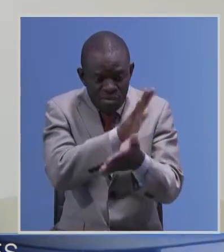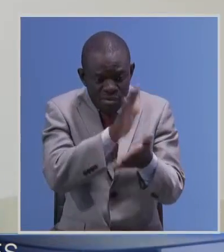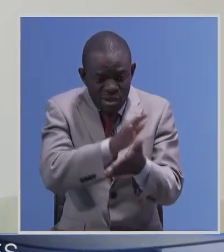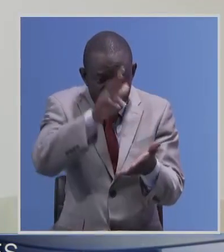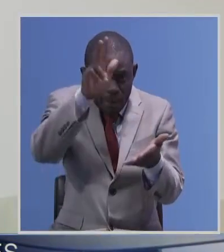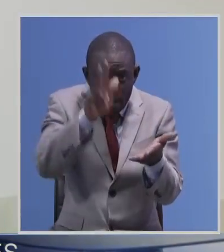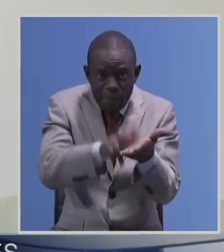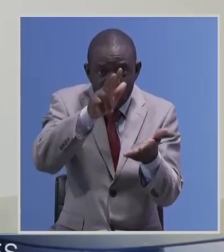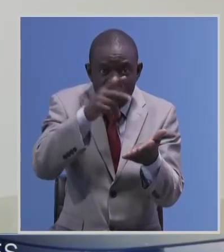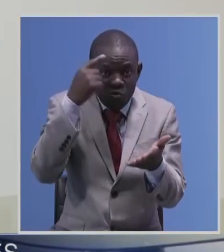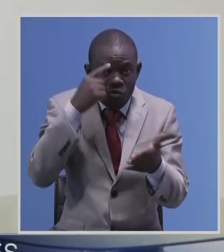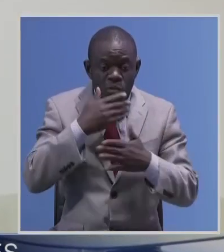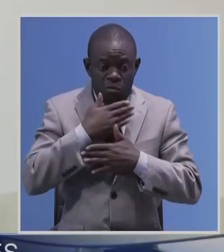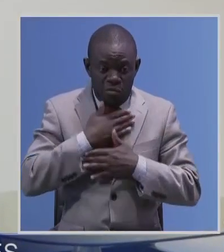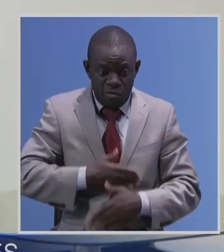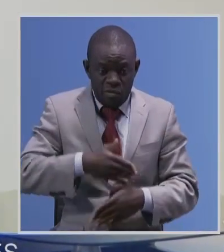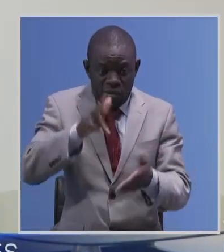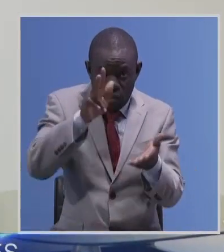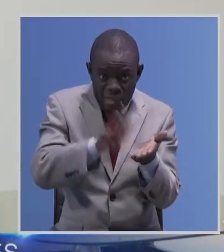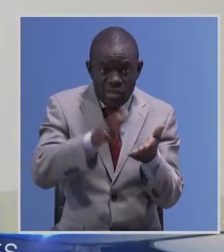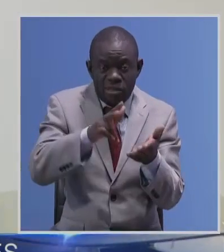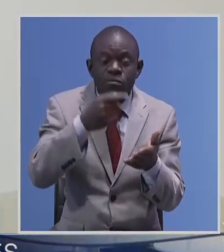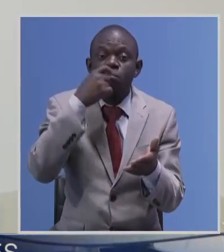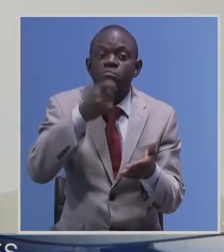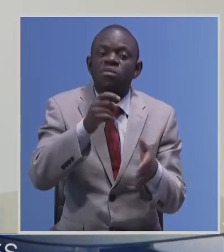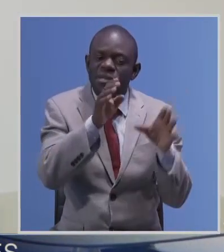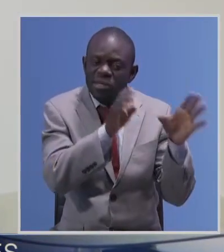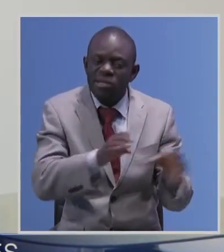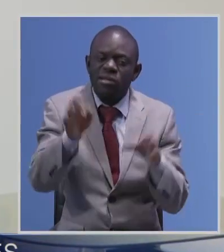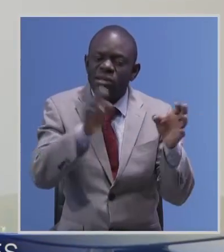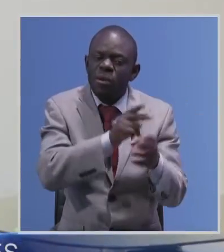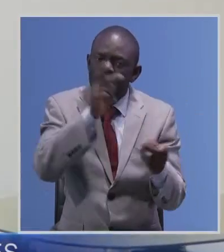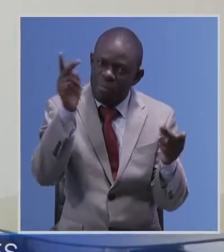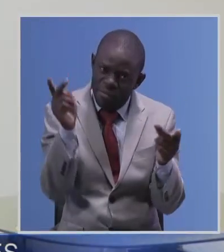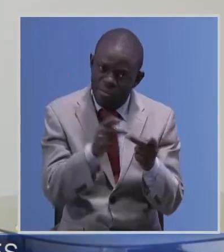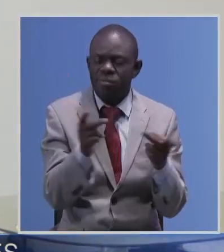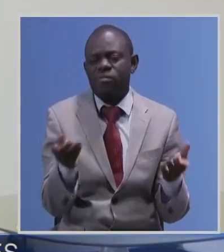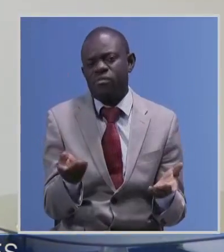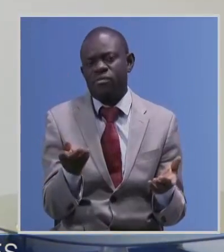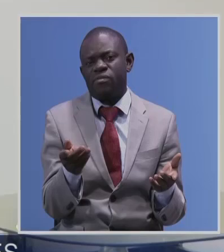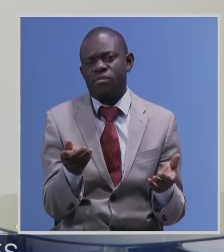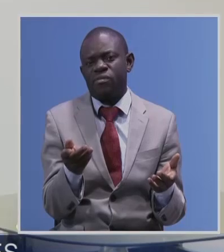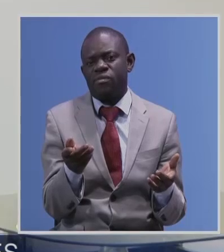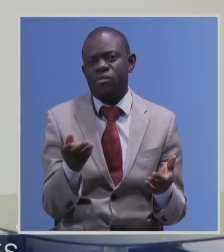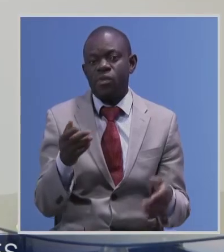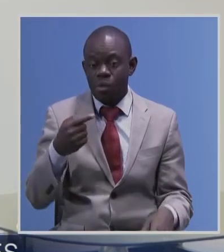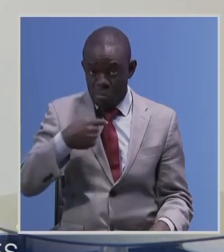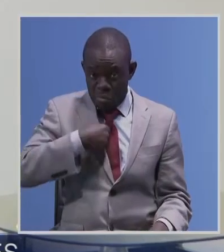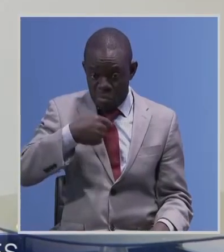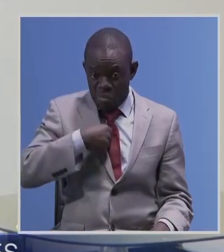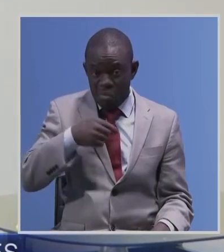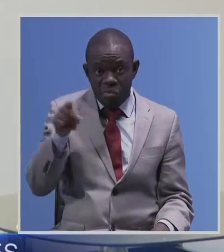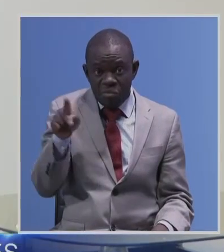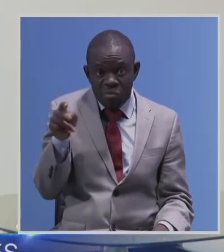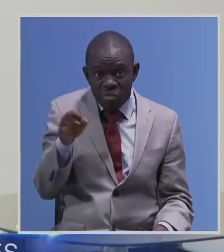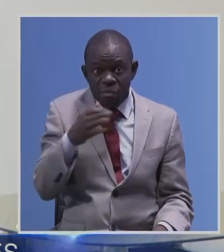upon. We in PF, and speaking for myself as leader of PF, have condemned all my followers, all my members